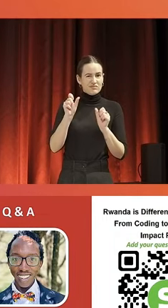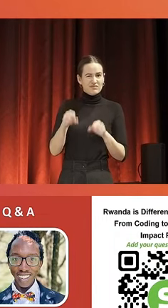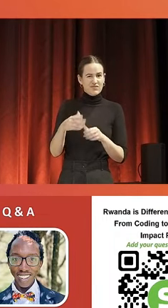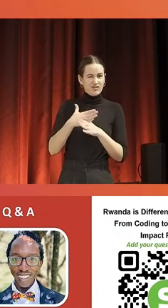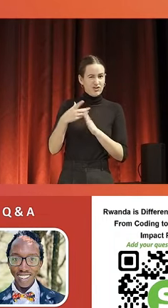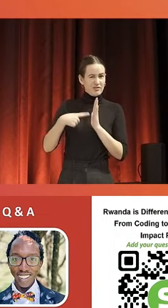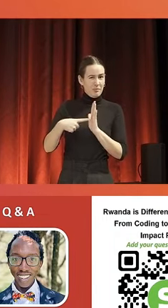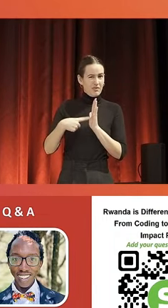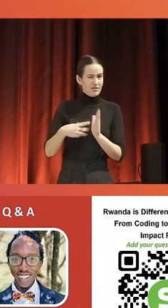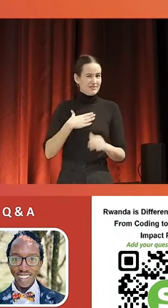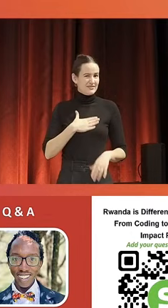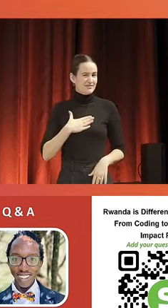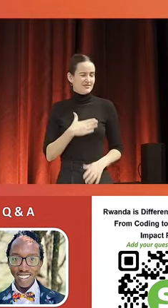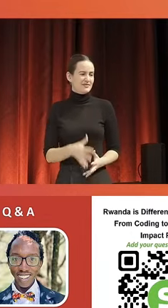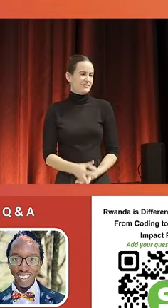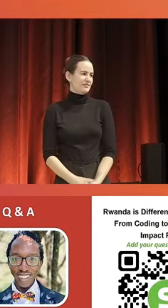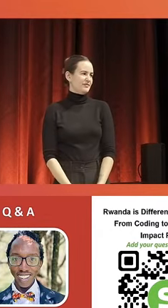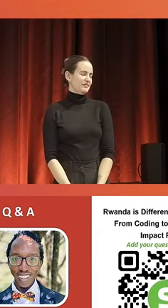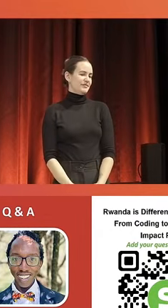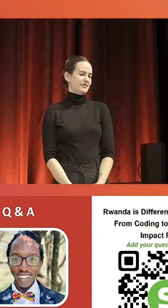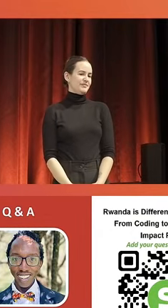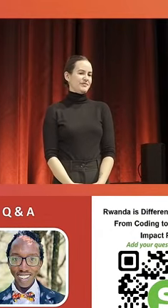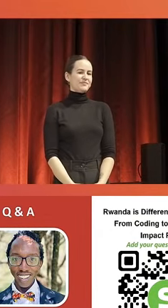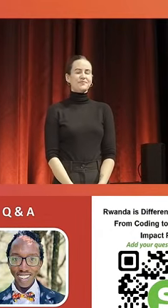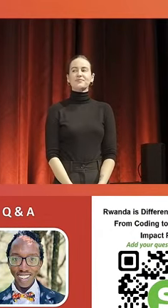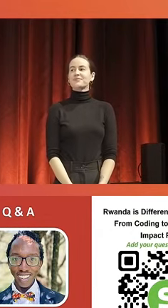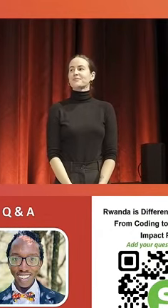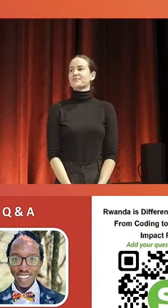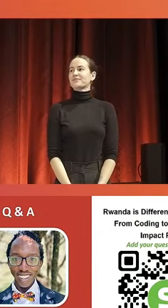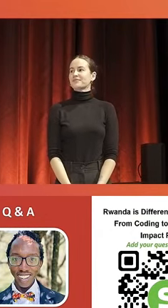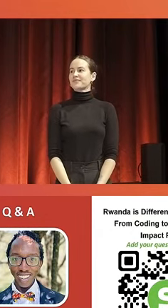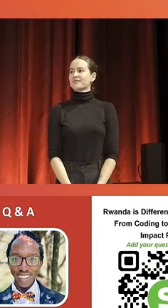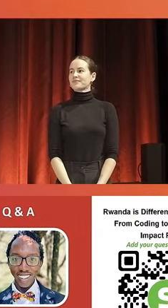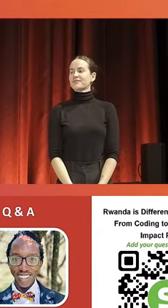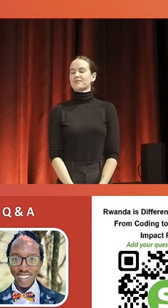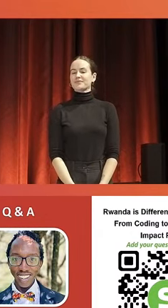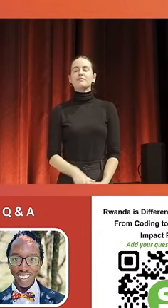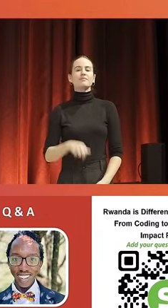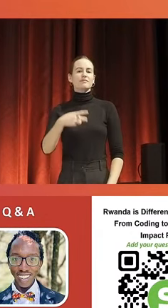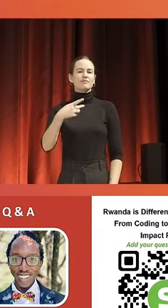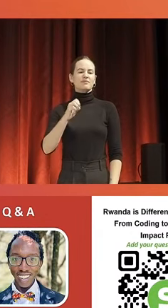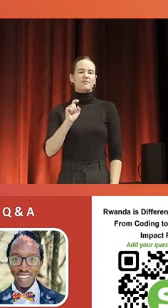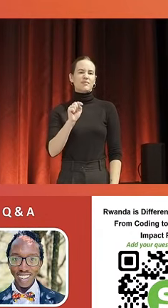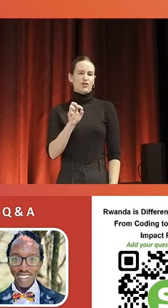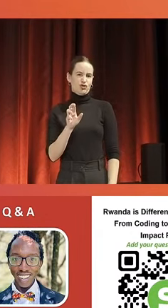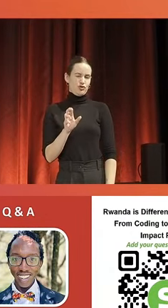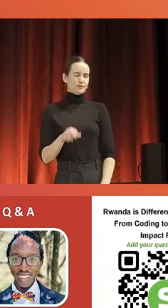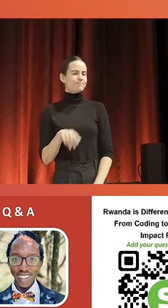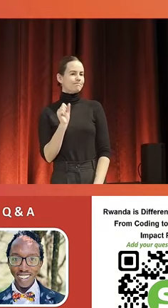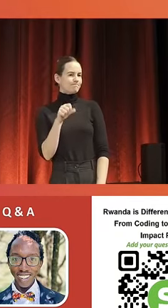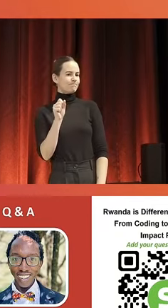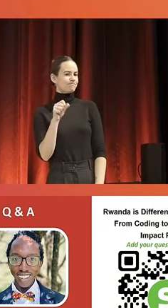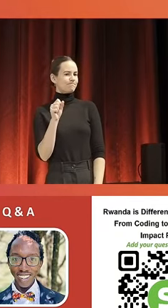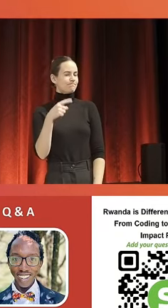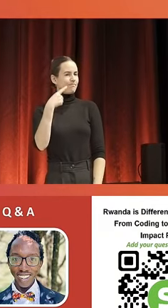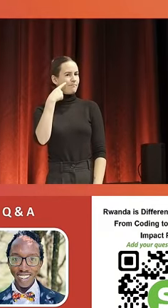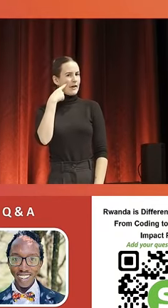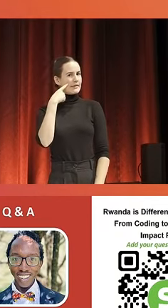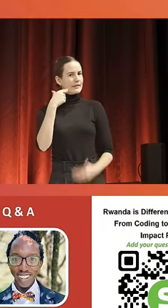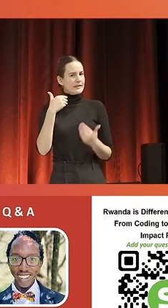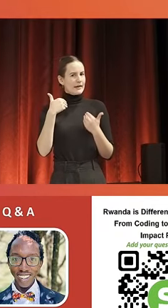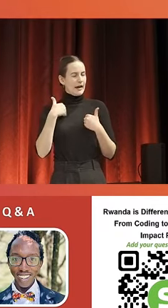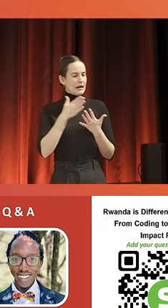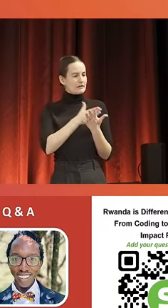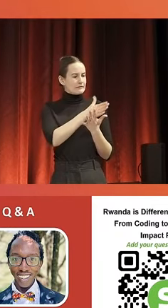us? Yeah. I think that there are some areas